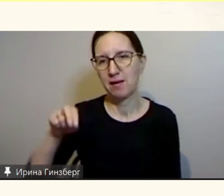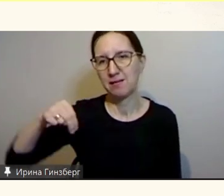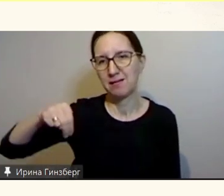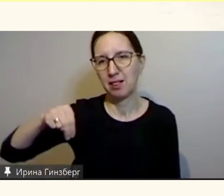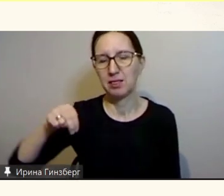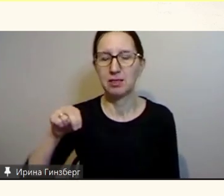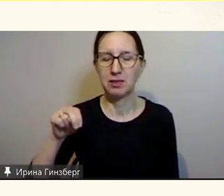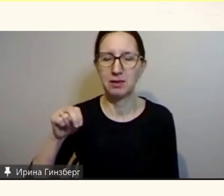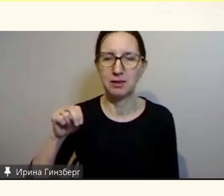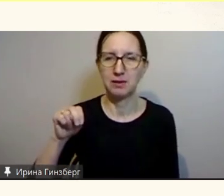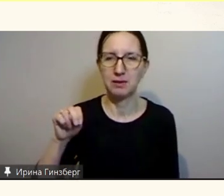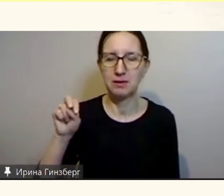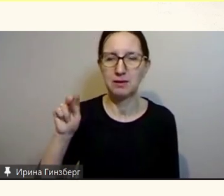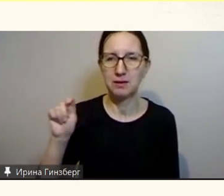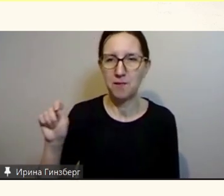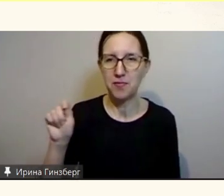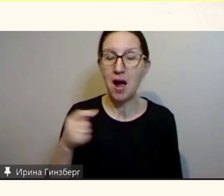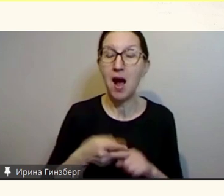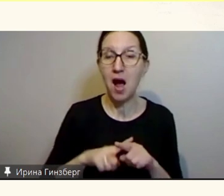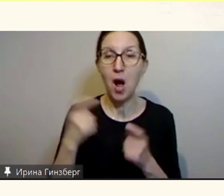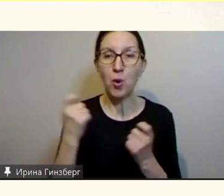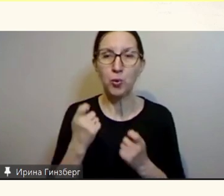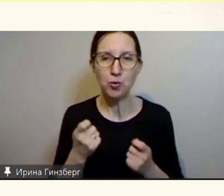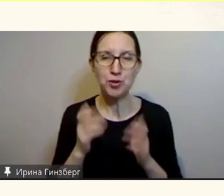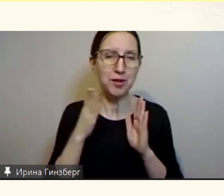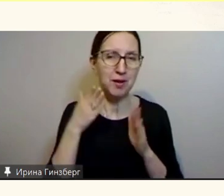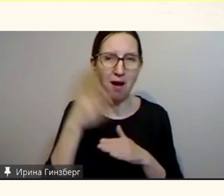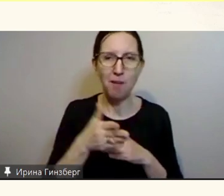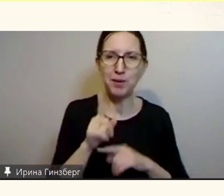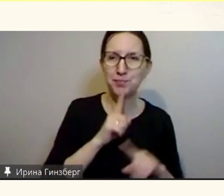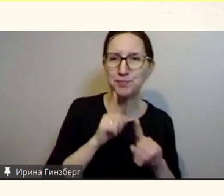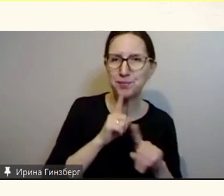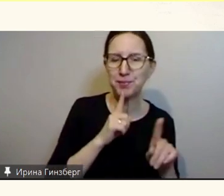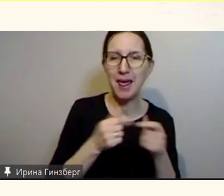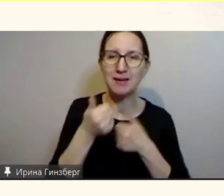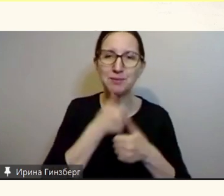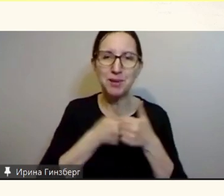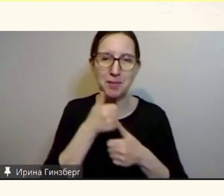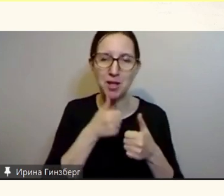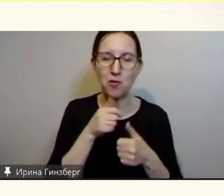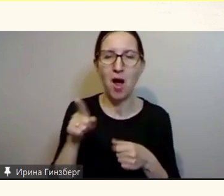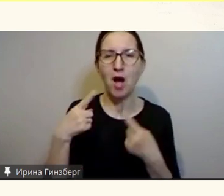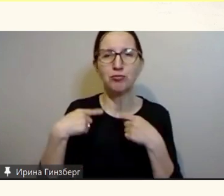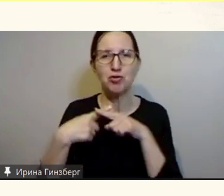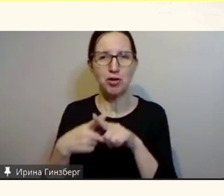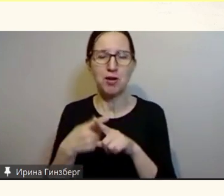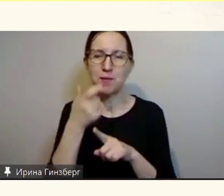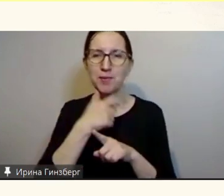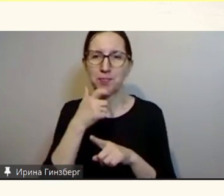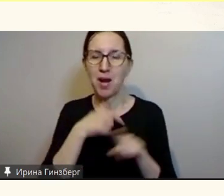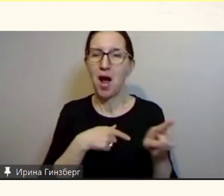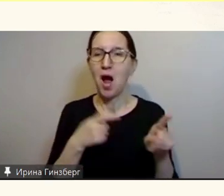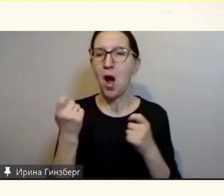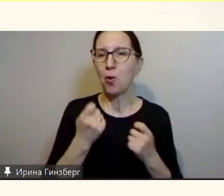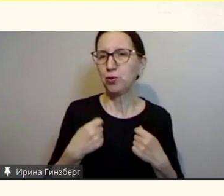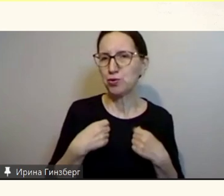And they wanted to see what artists could do. So for that, I don't have an image of that, but they